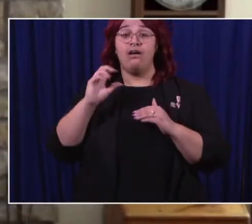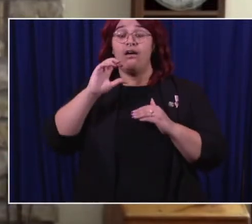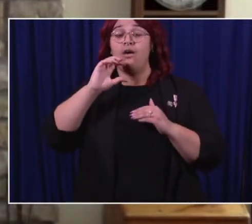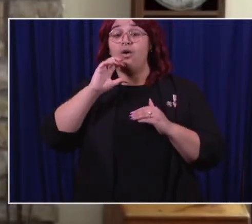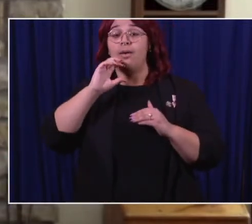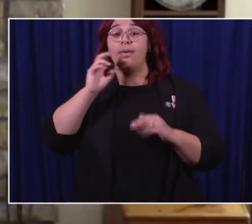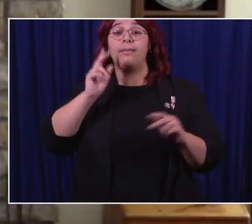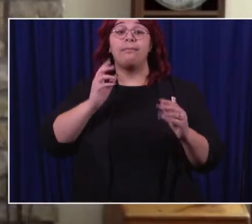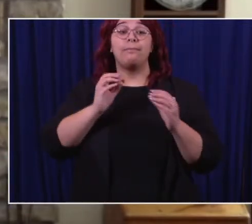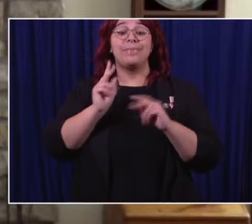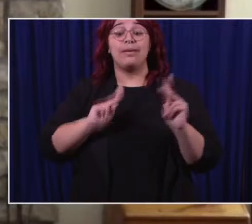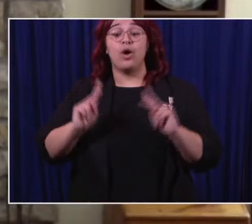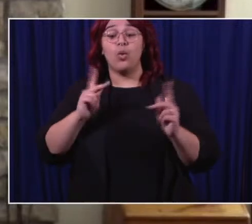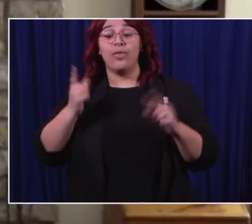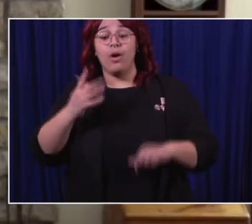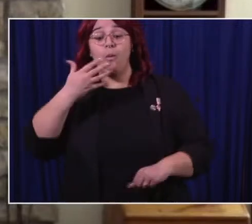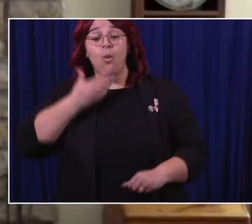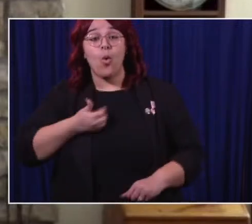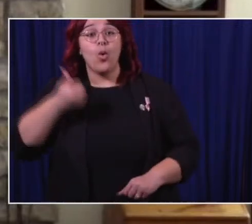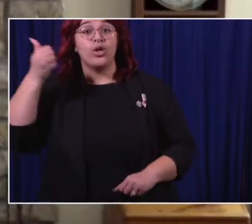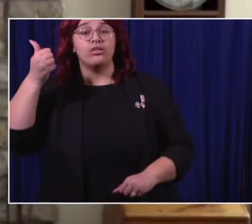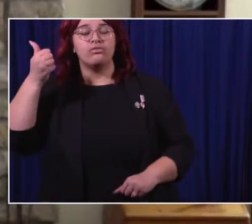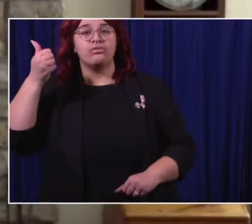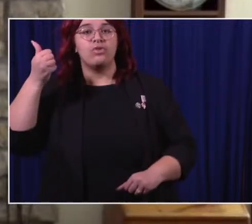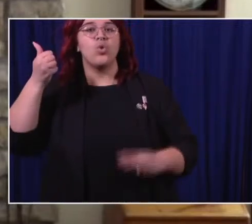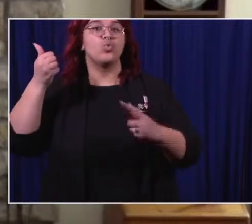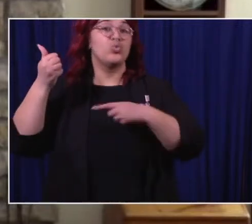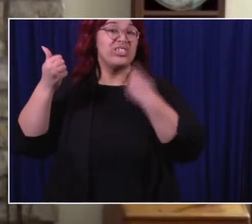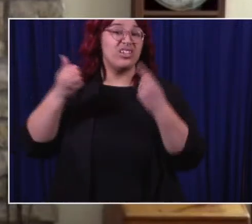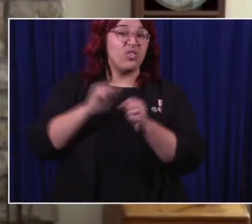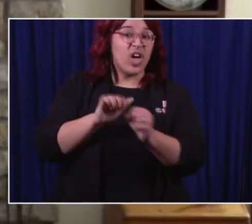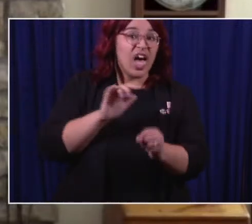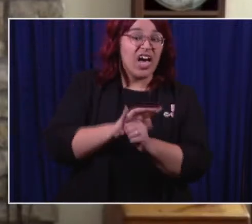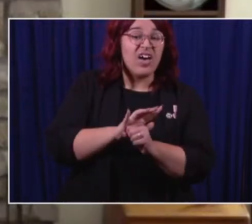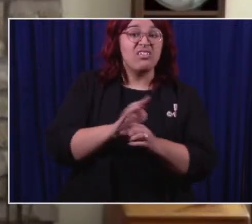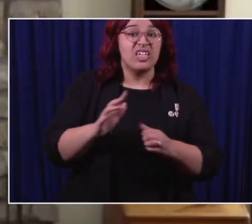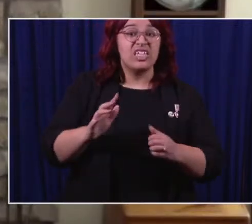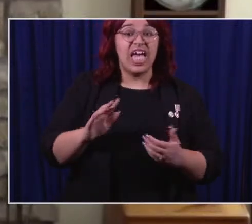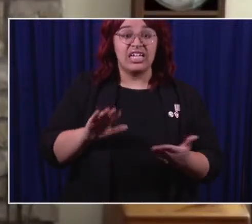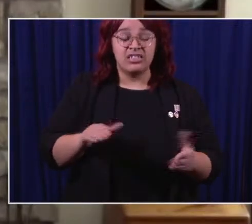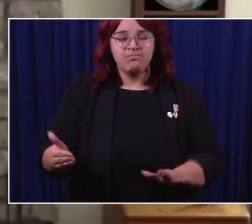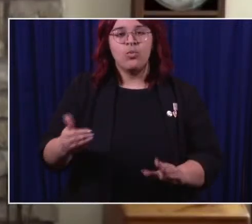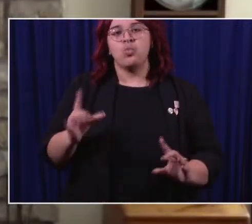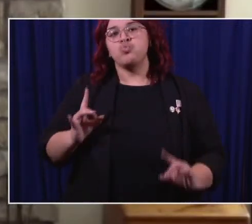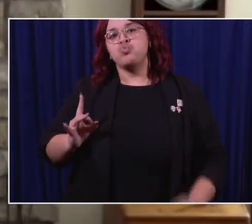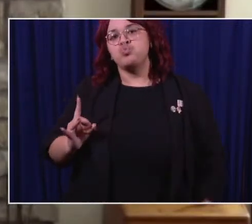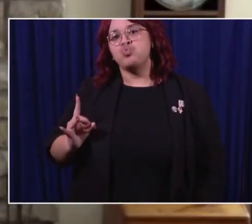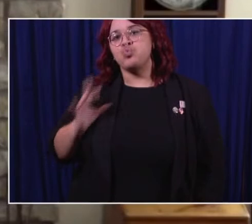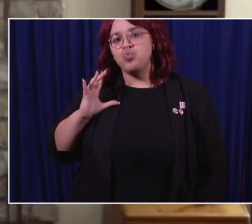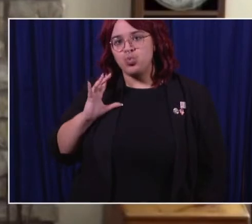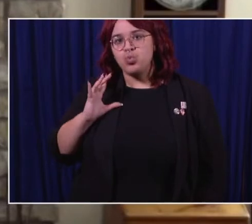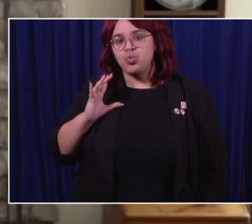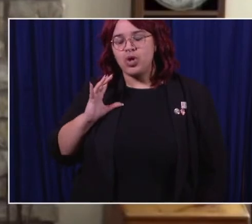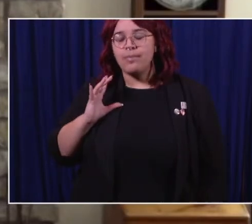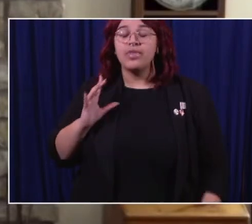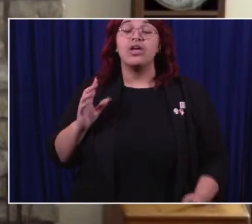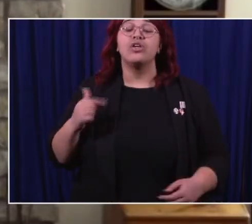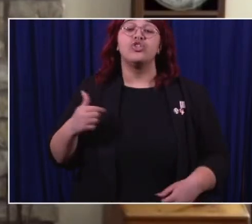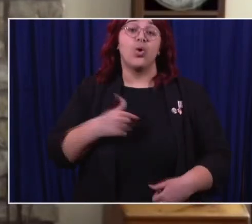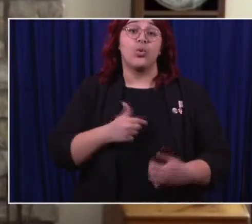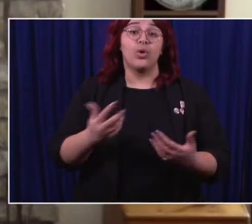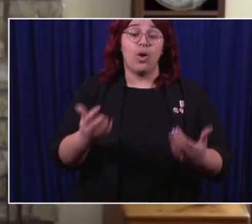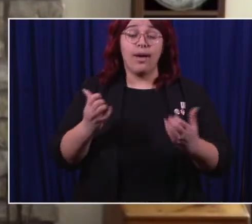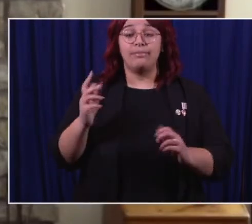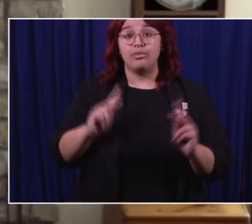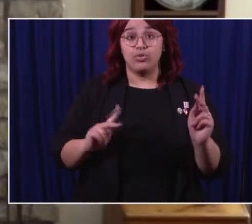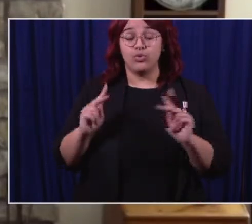So the goal will be to get, the 65 years of age and older vaccinated. Then we'll